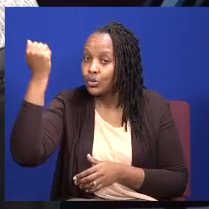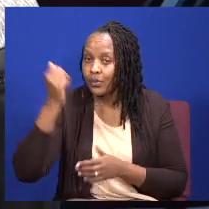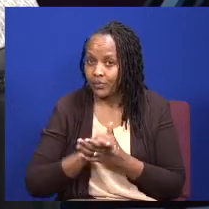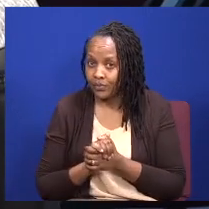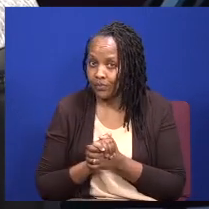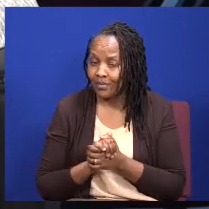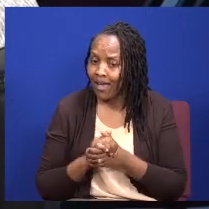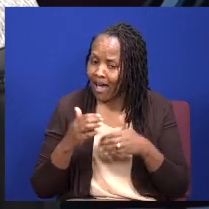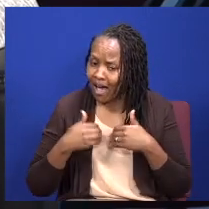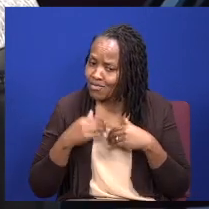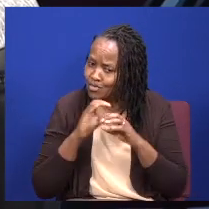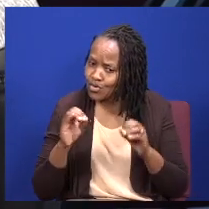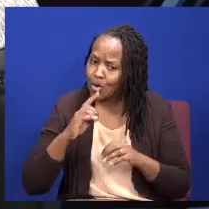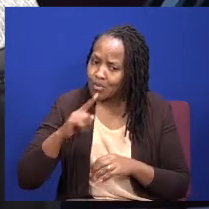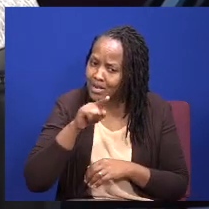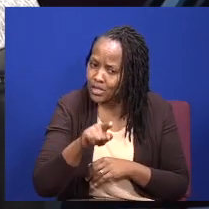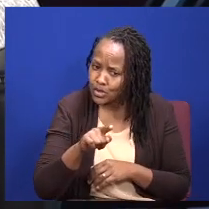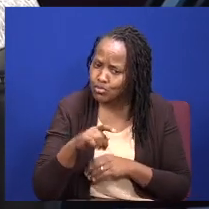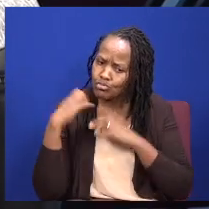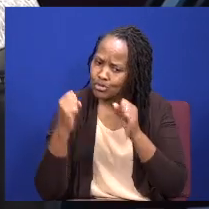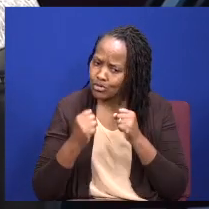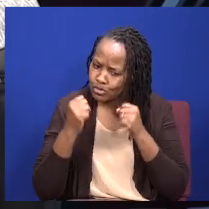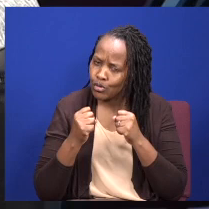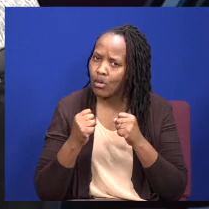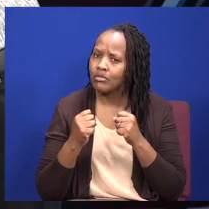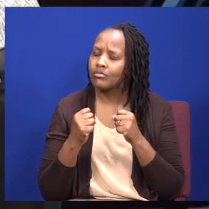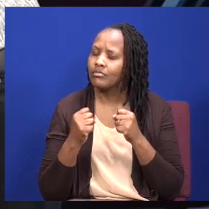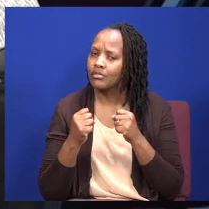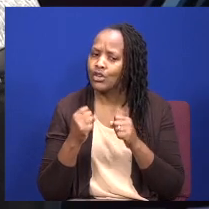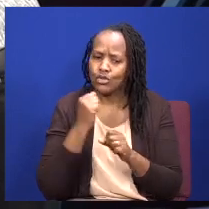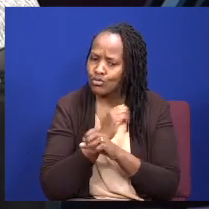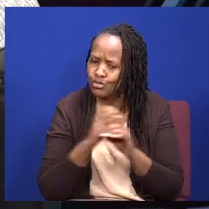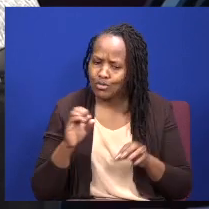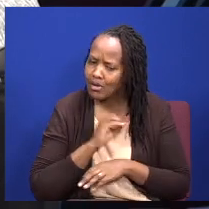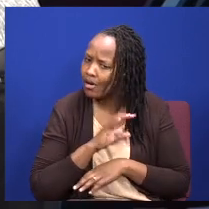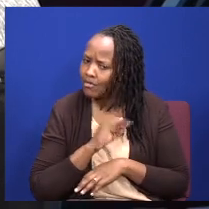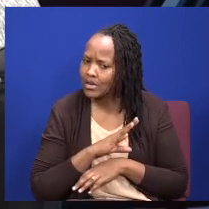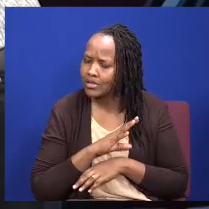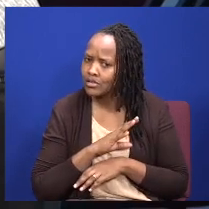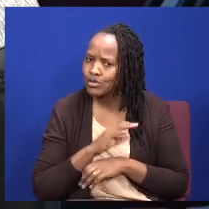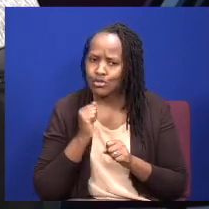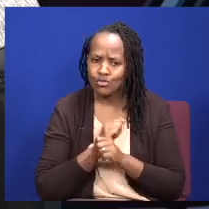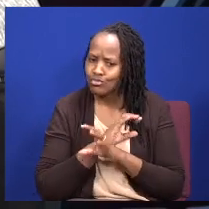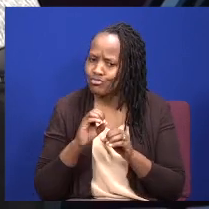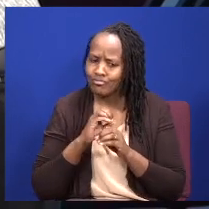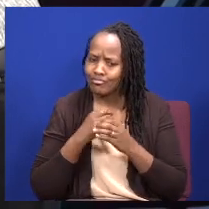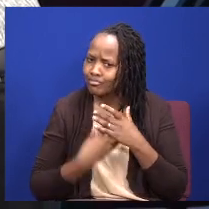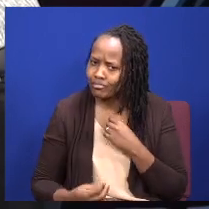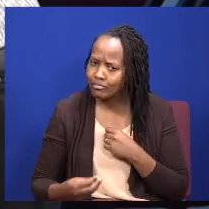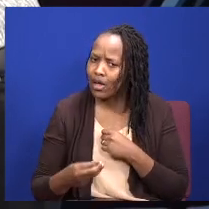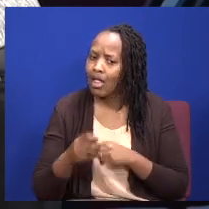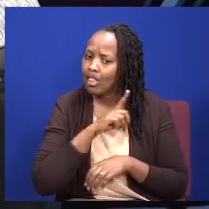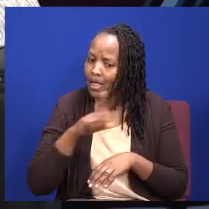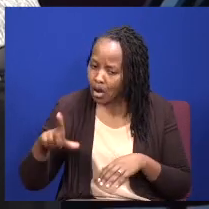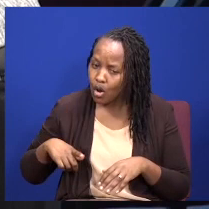says, "Have I not commanded you, be strong and courageous. Do not be afraid, do not be discouraged, for